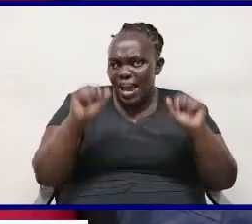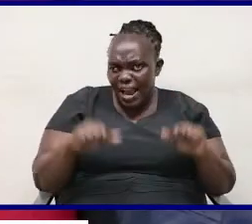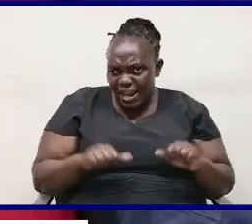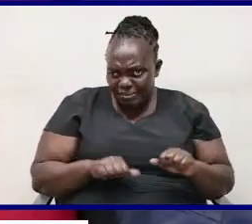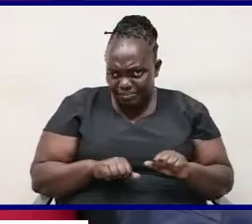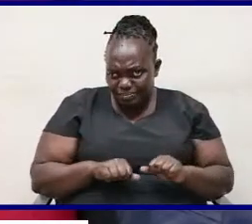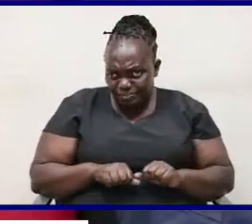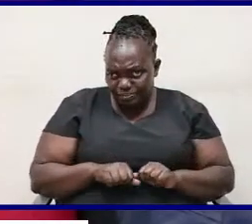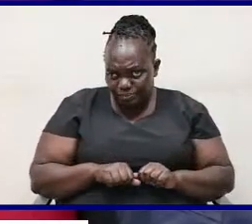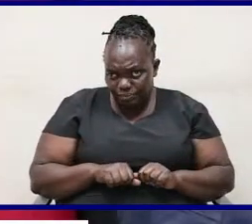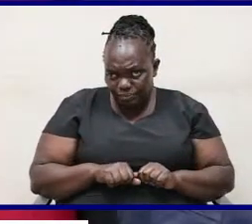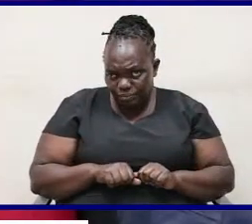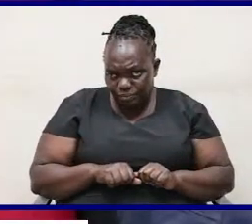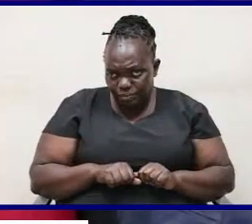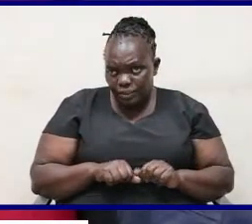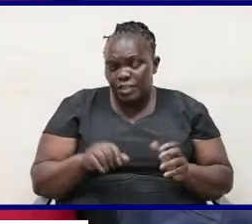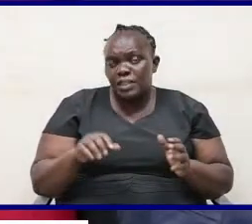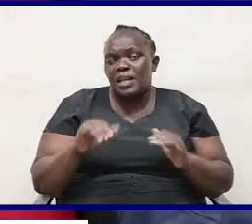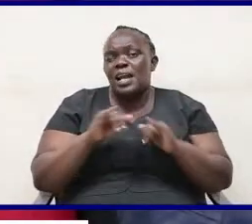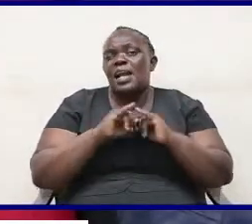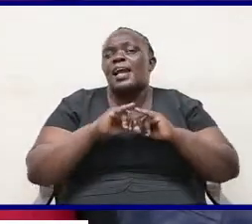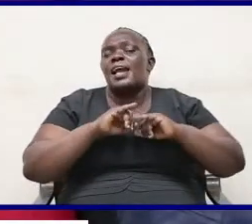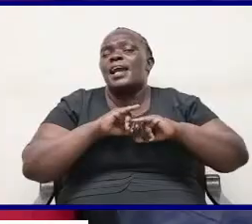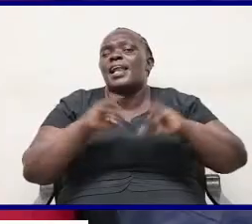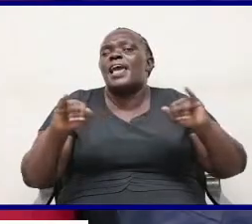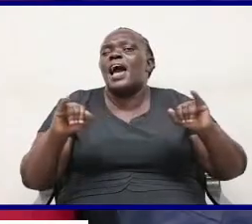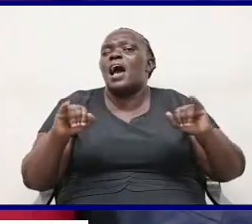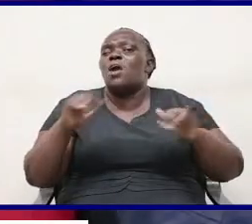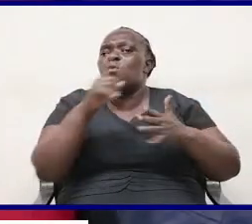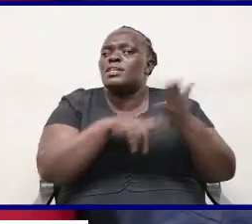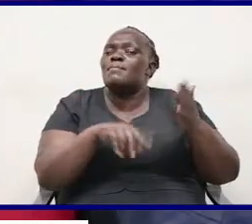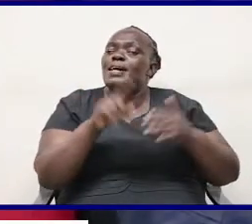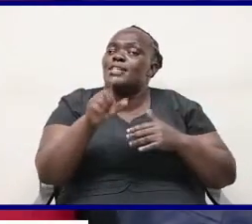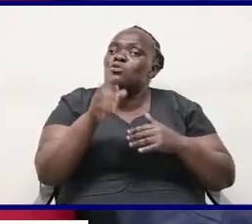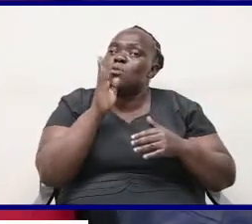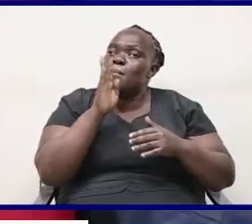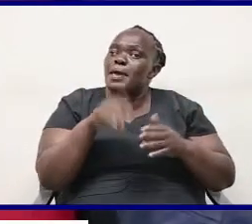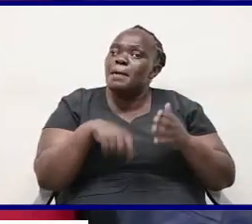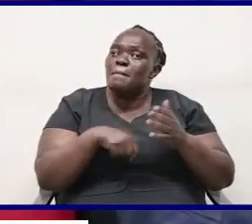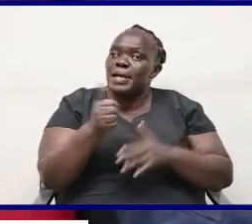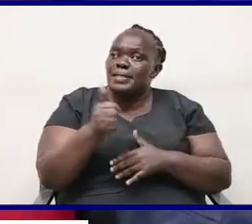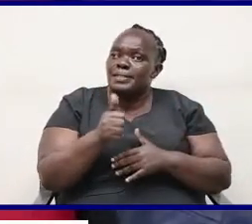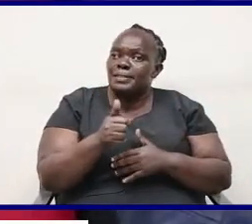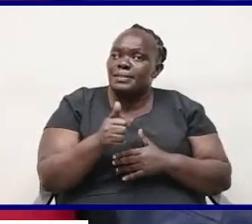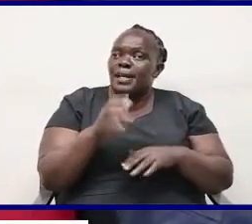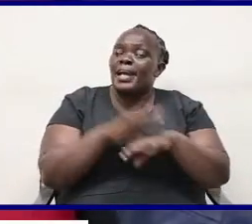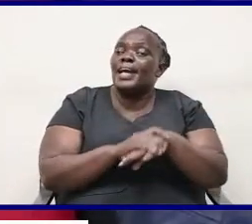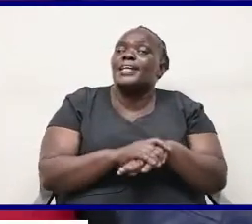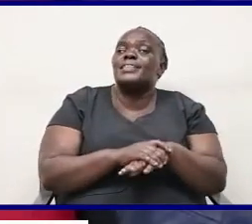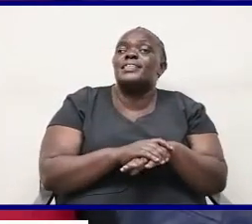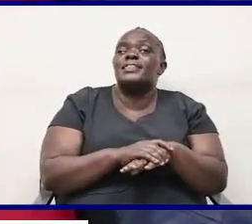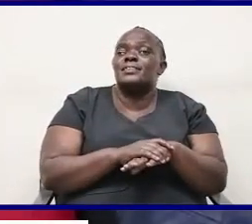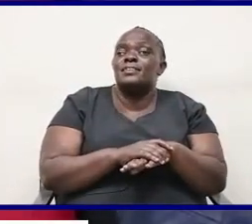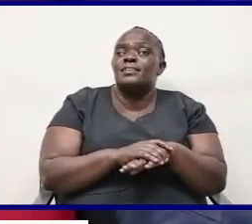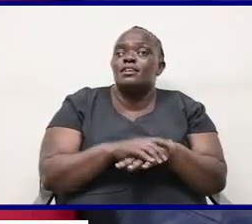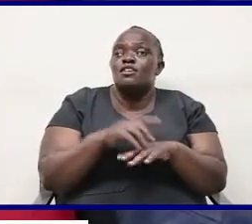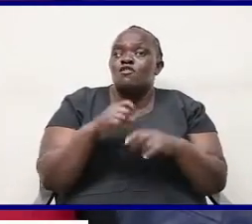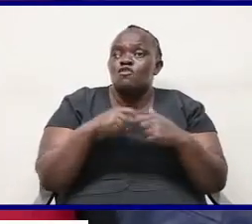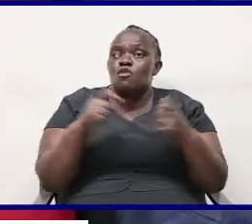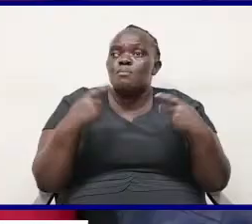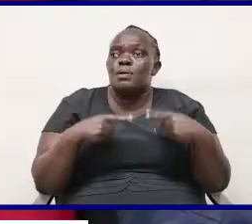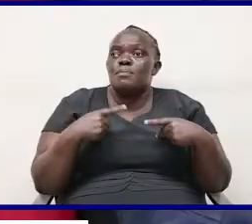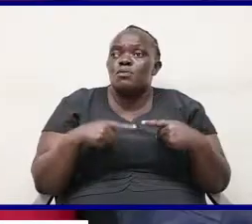actually pay up whatever needs to be paid up just to get them to get off from the